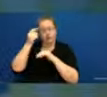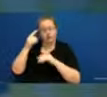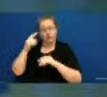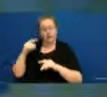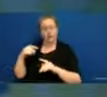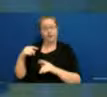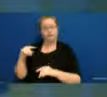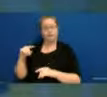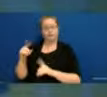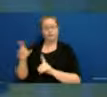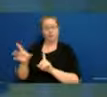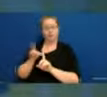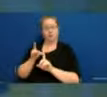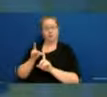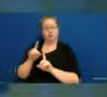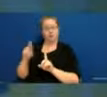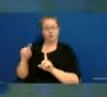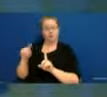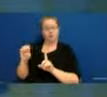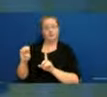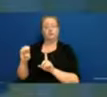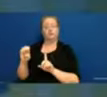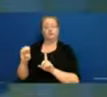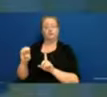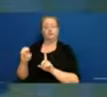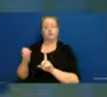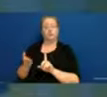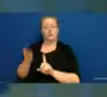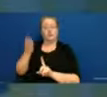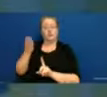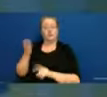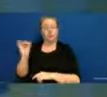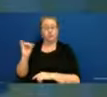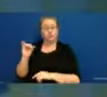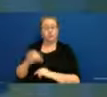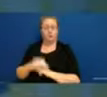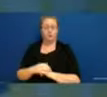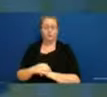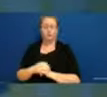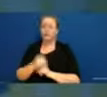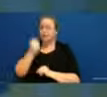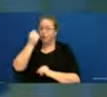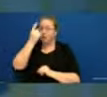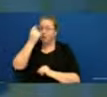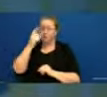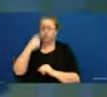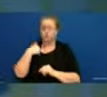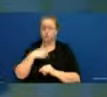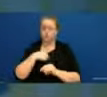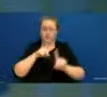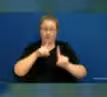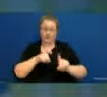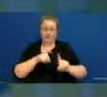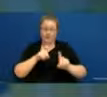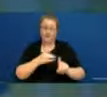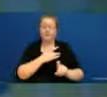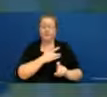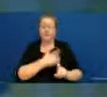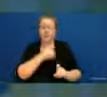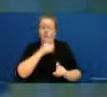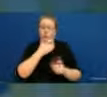that's a couple of things. One is we're testing more people, but we are also focusing on people with symptoms, and